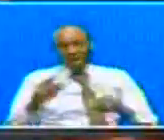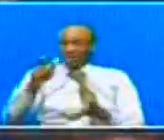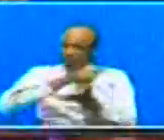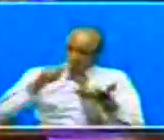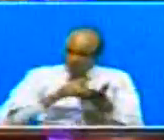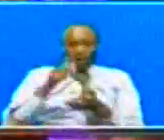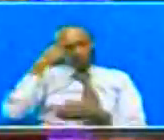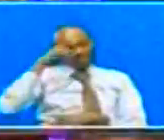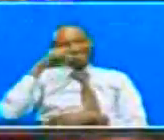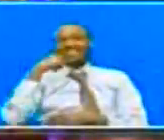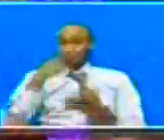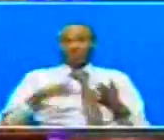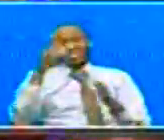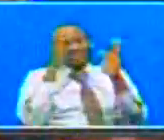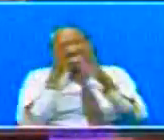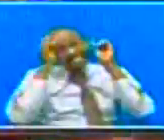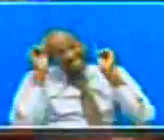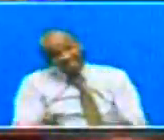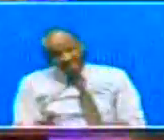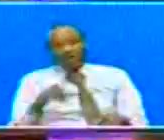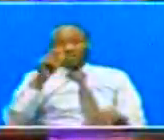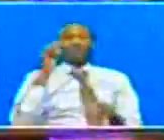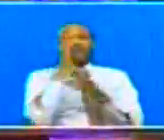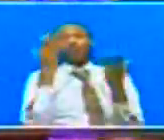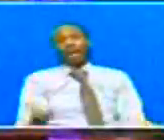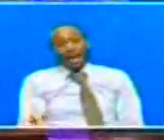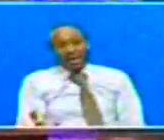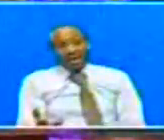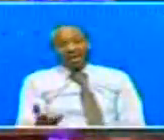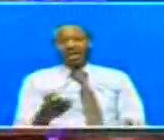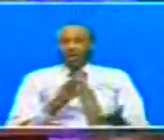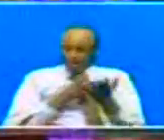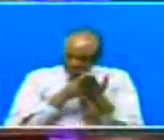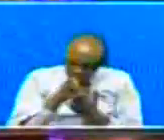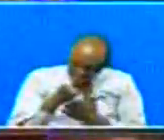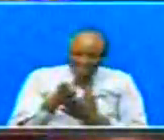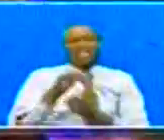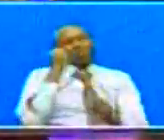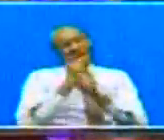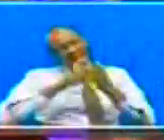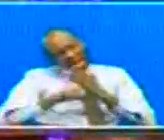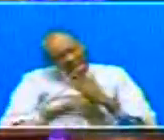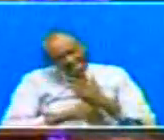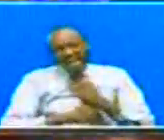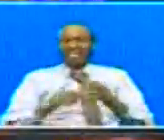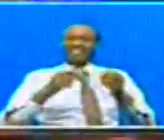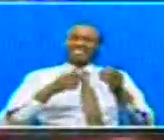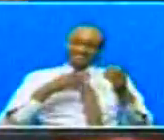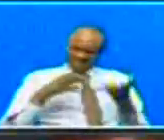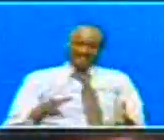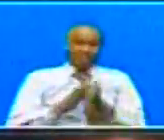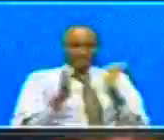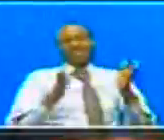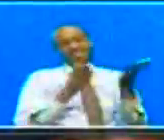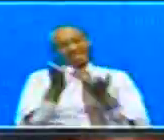policy. And there will be nowhere to hide except in the decency of honesty, virtue, hard work, and integrity in public